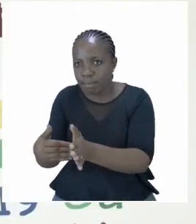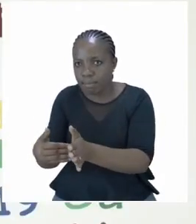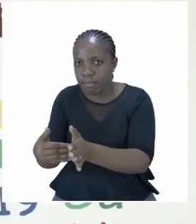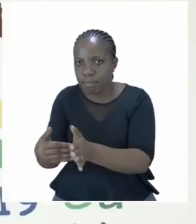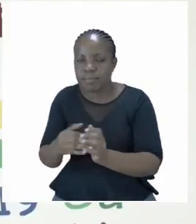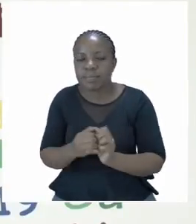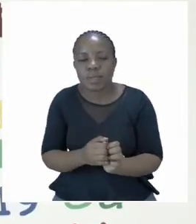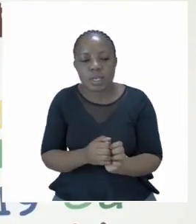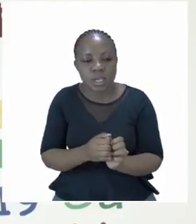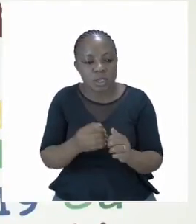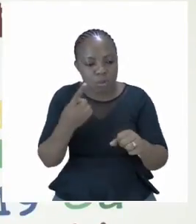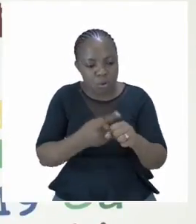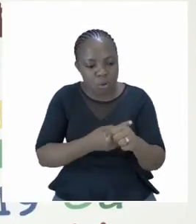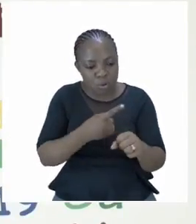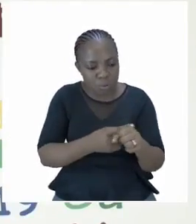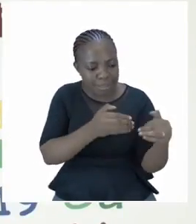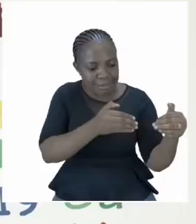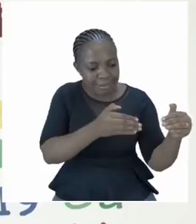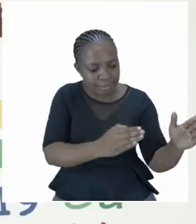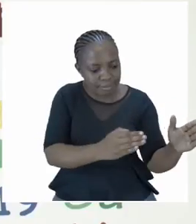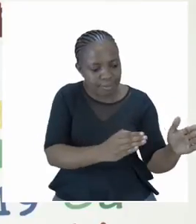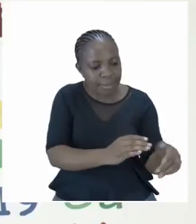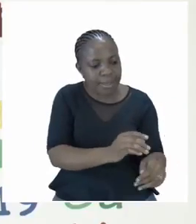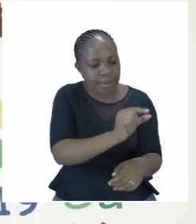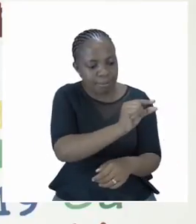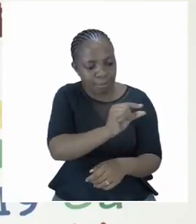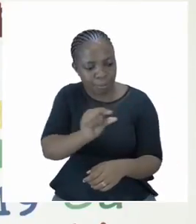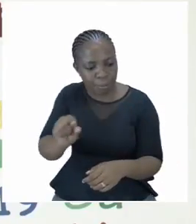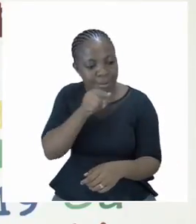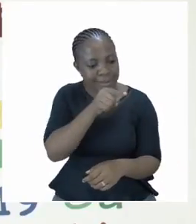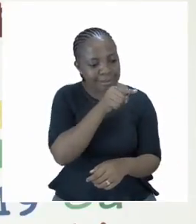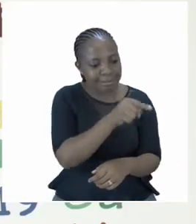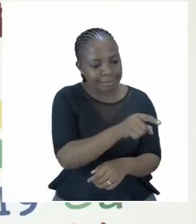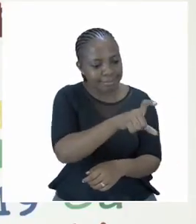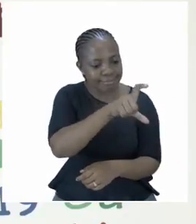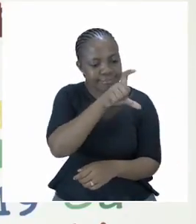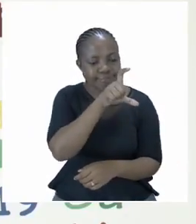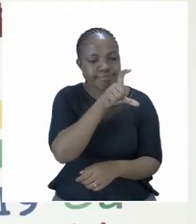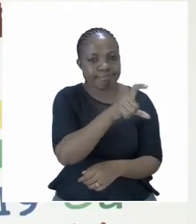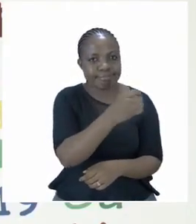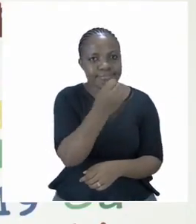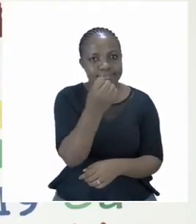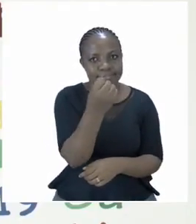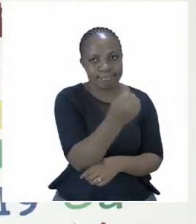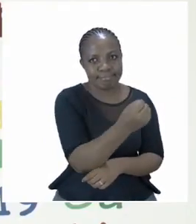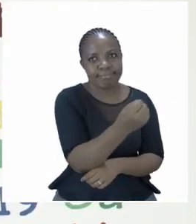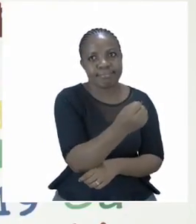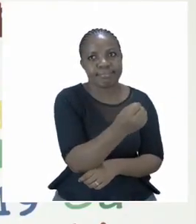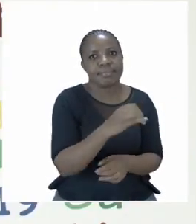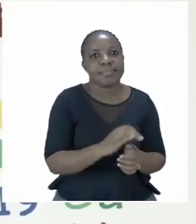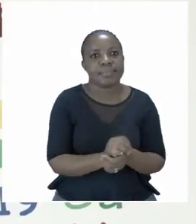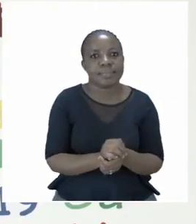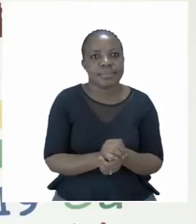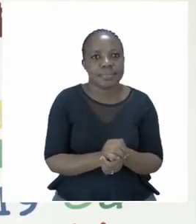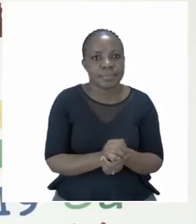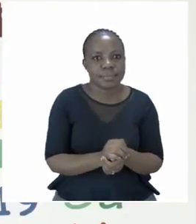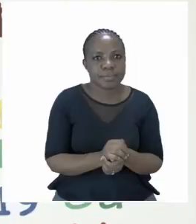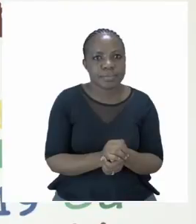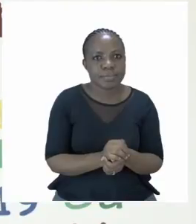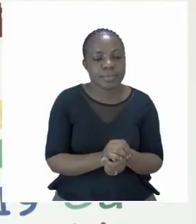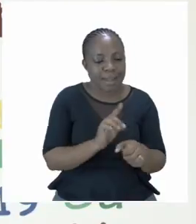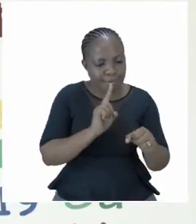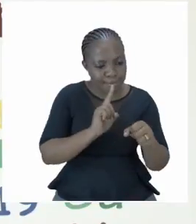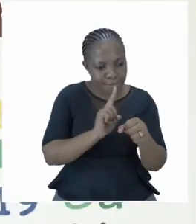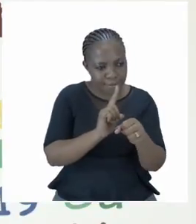of sentences and for someone's name. So you are going to first